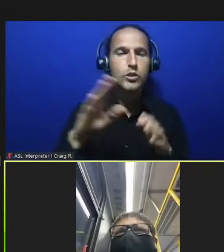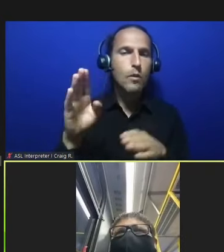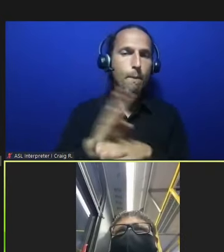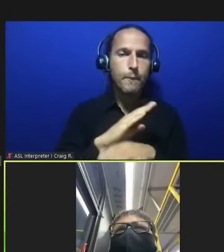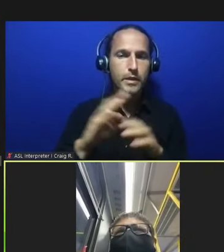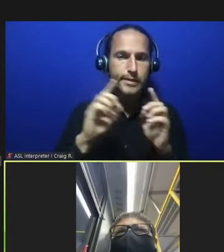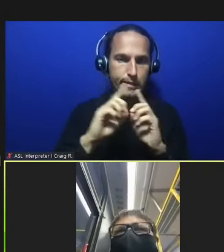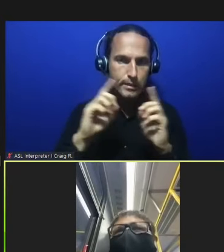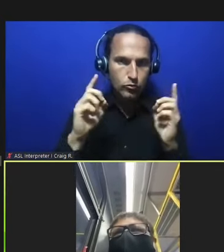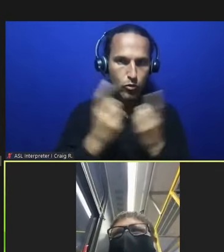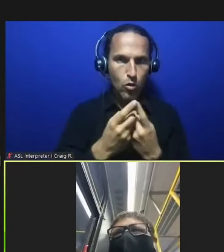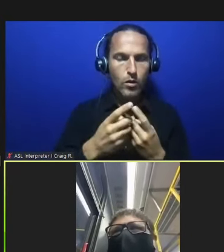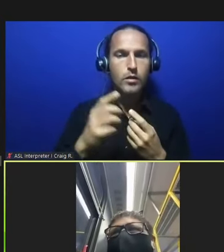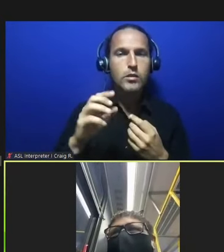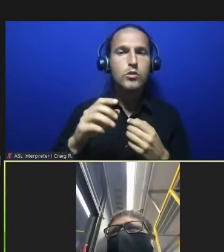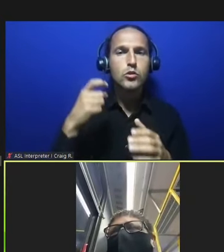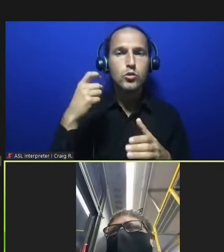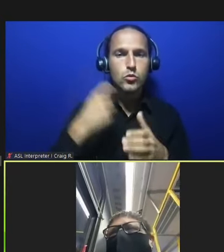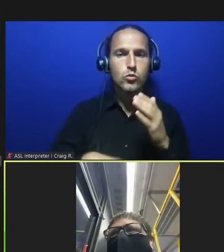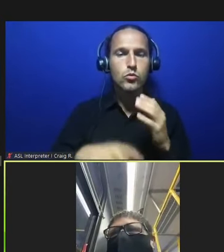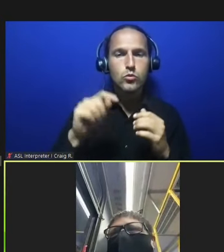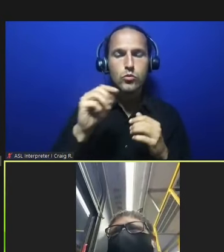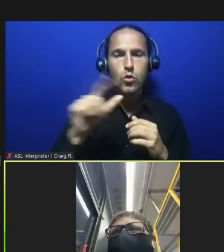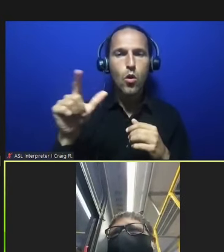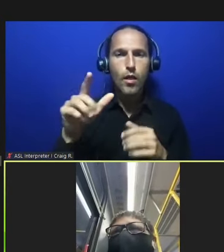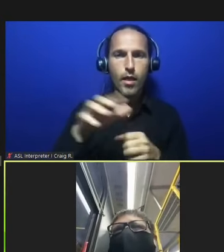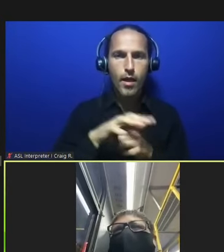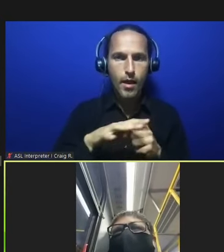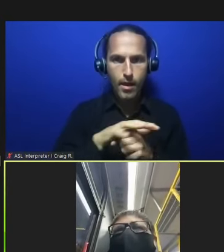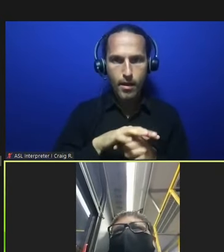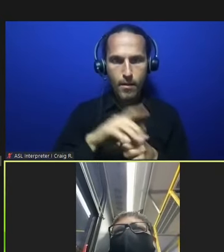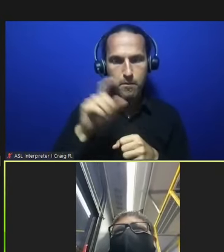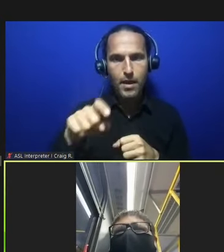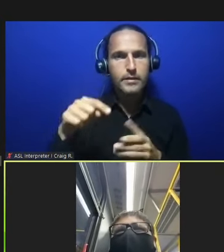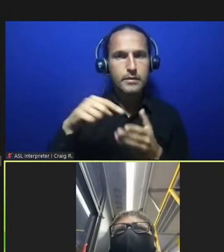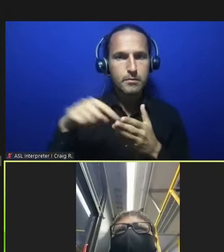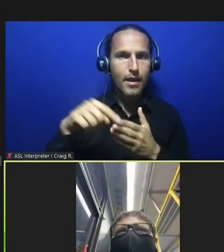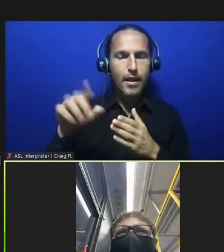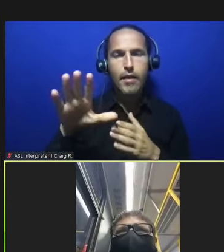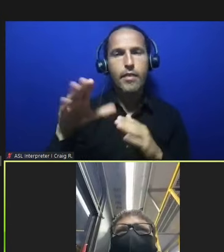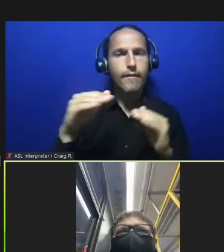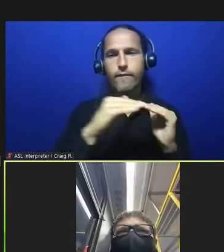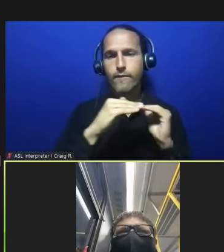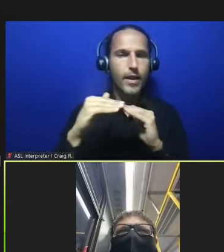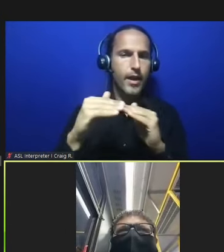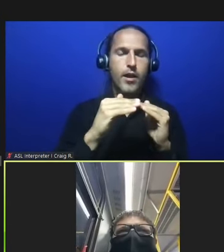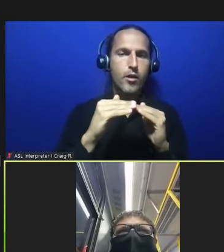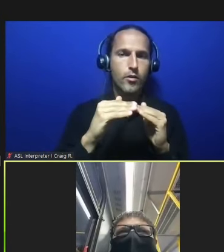business district tolling area have to pay their fair share.